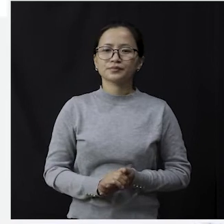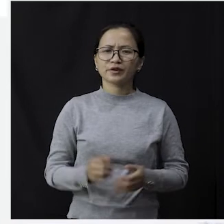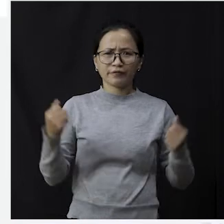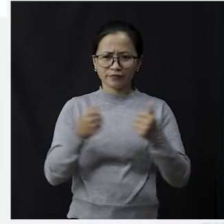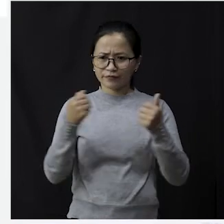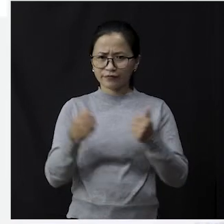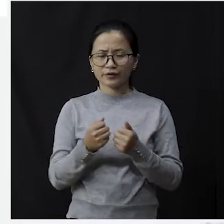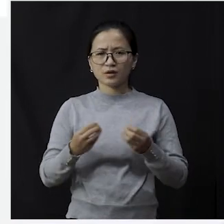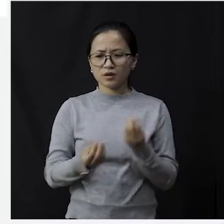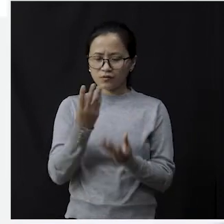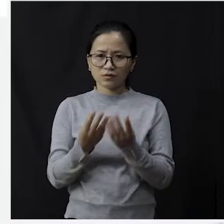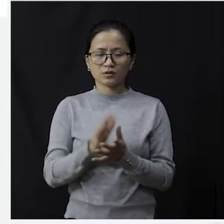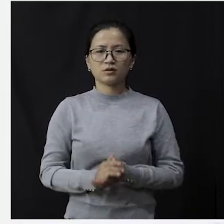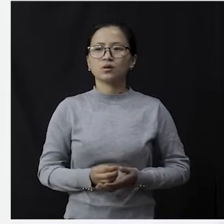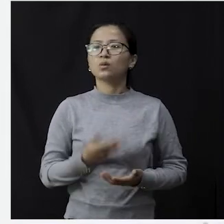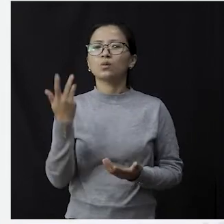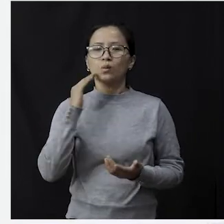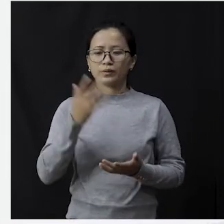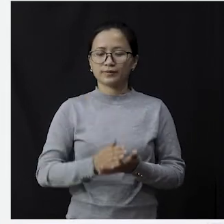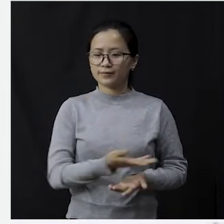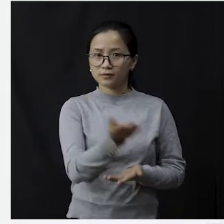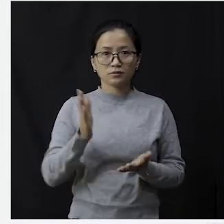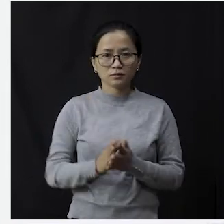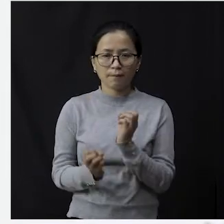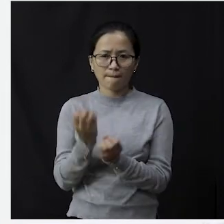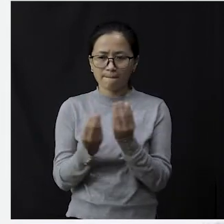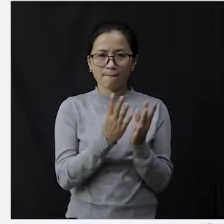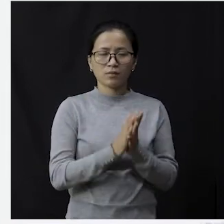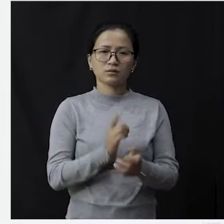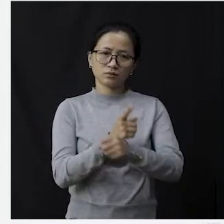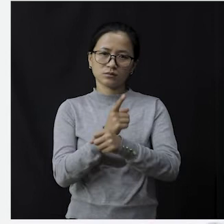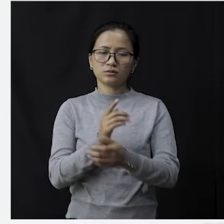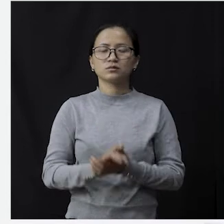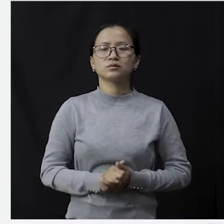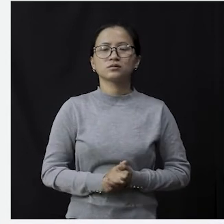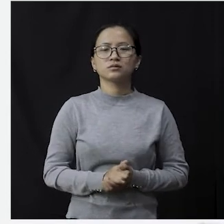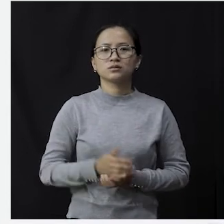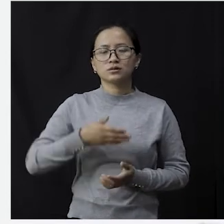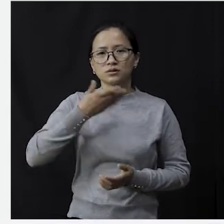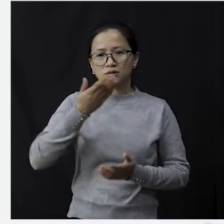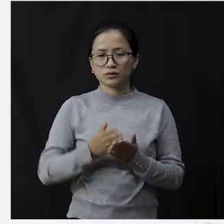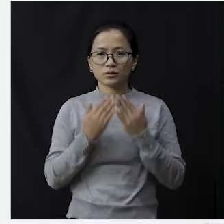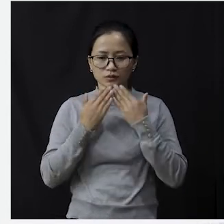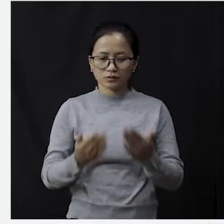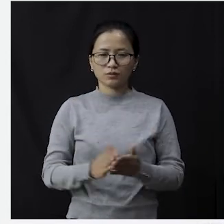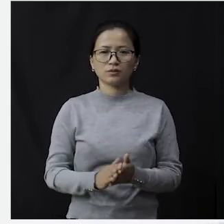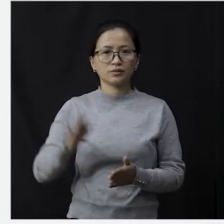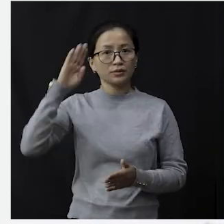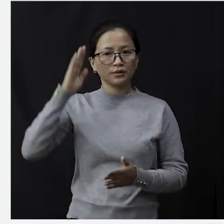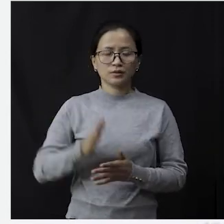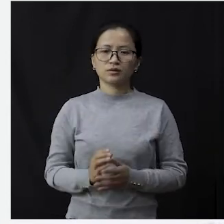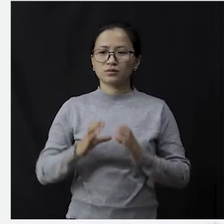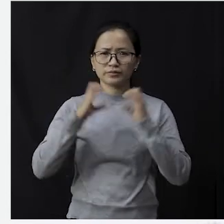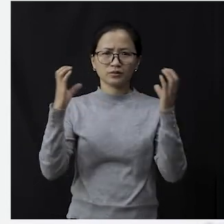help us when there is a fire. A teacher teaches the school. A policeman